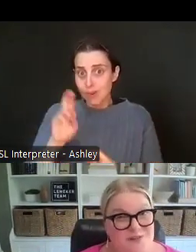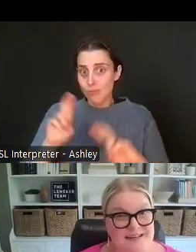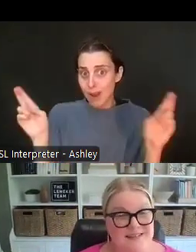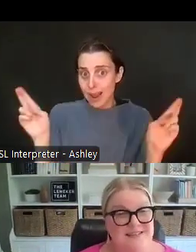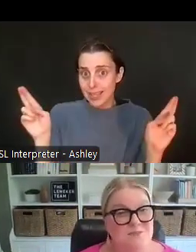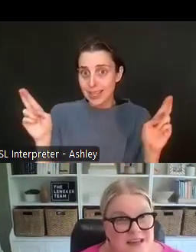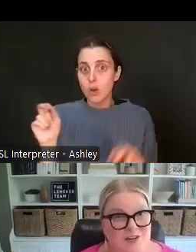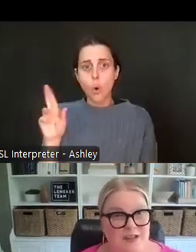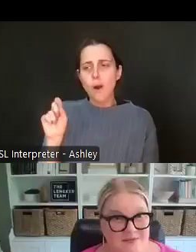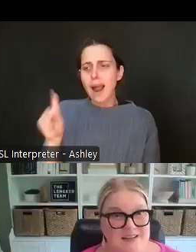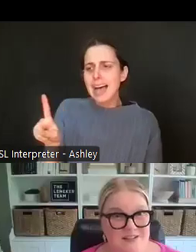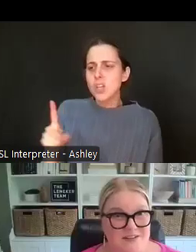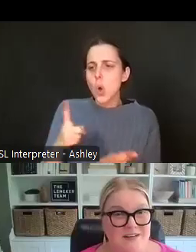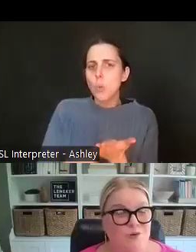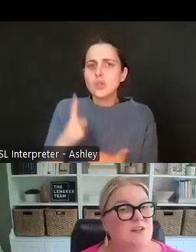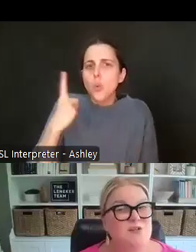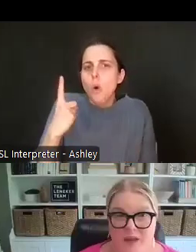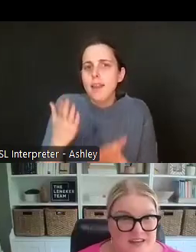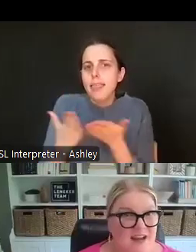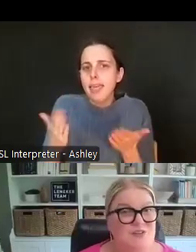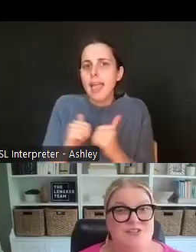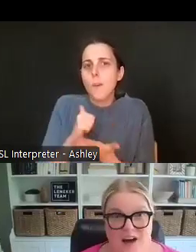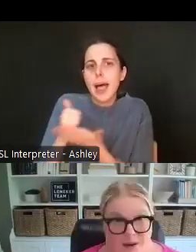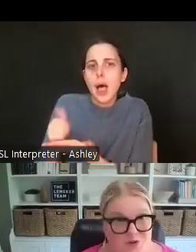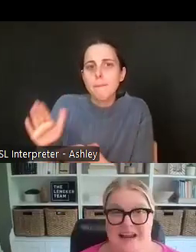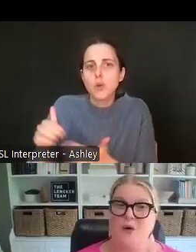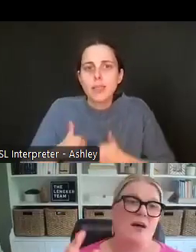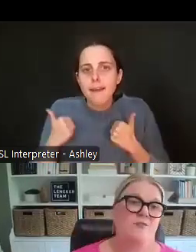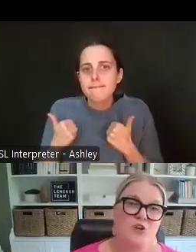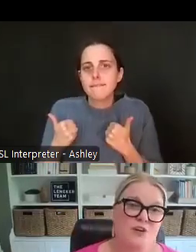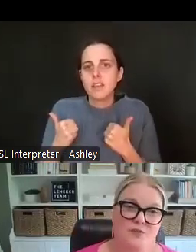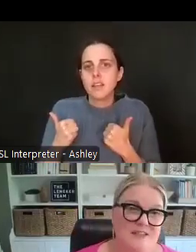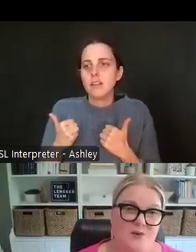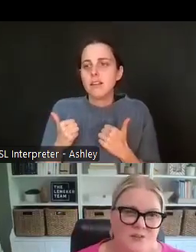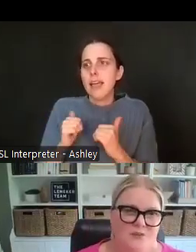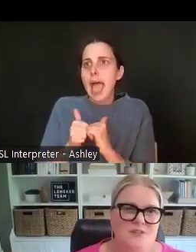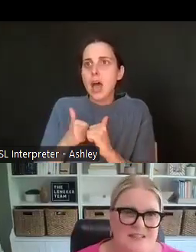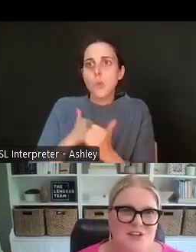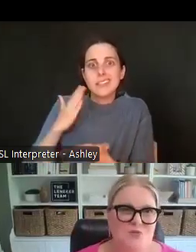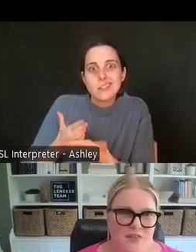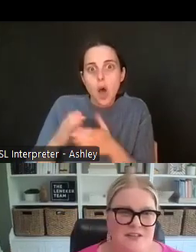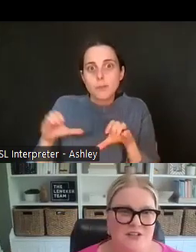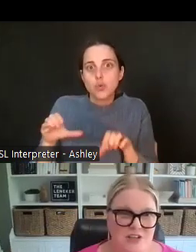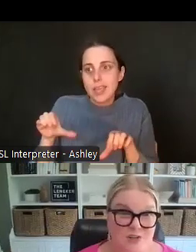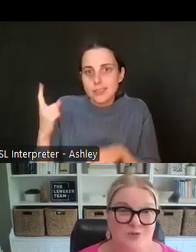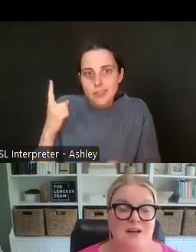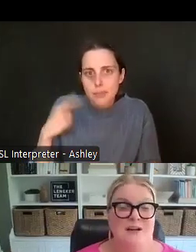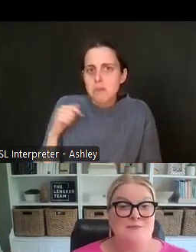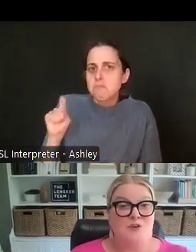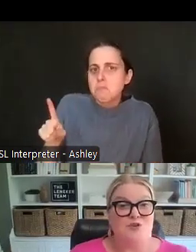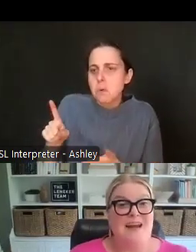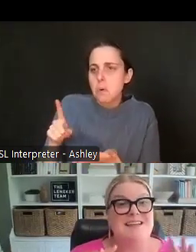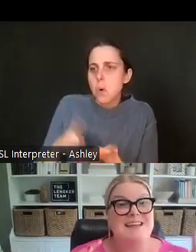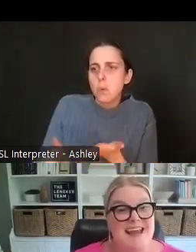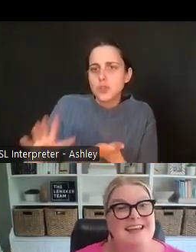do differently to make your life easier? What's one thing I could stop doing? However you want to phrase it, whatever feels natural and authentic to you,